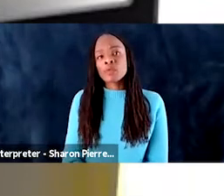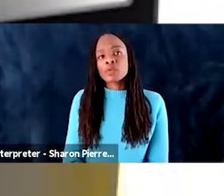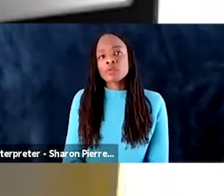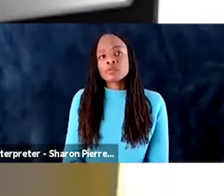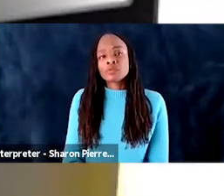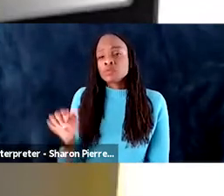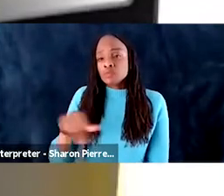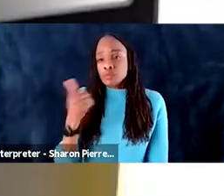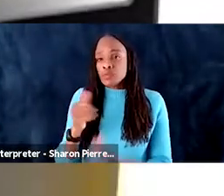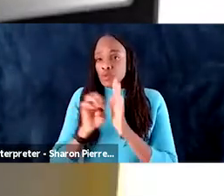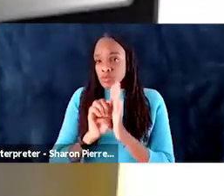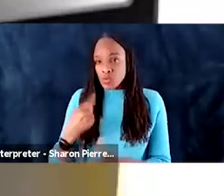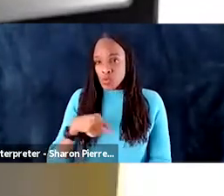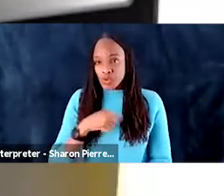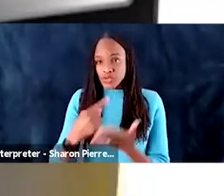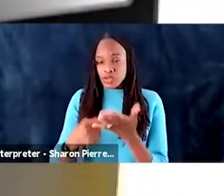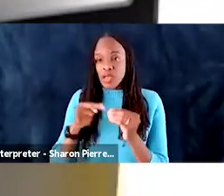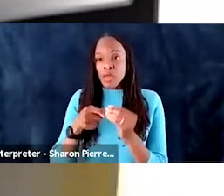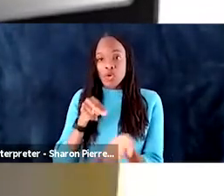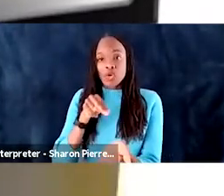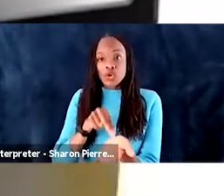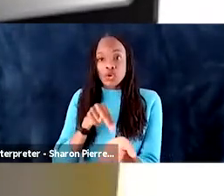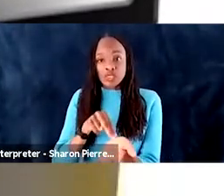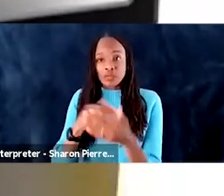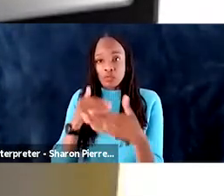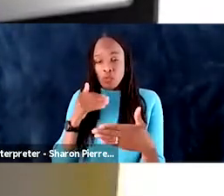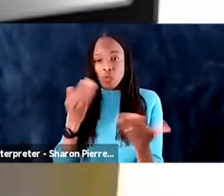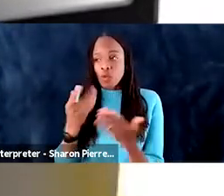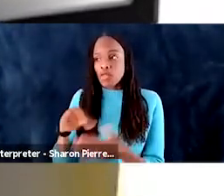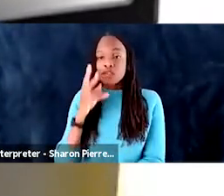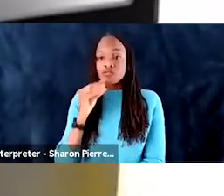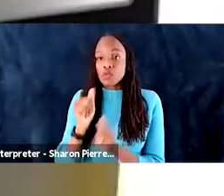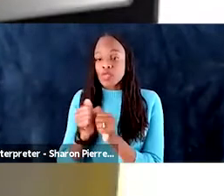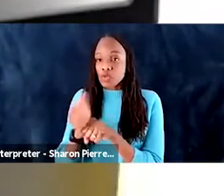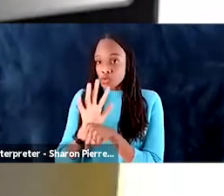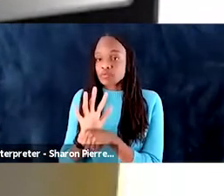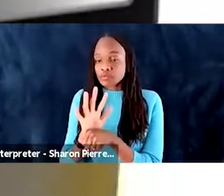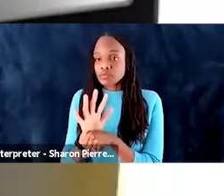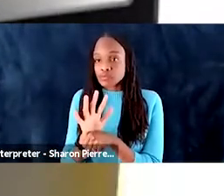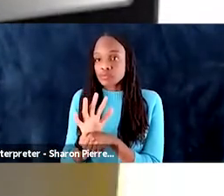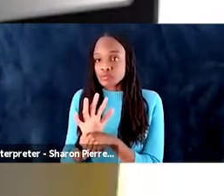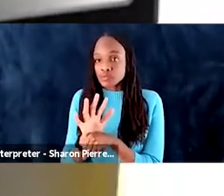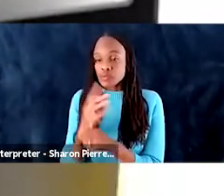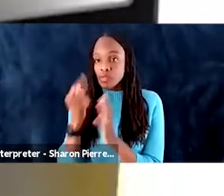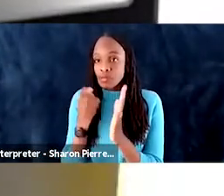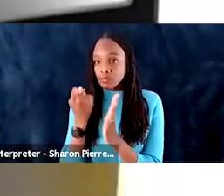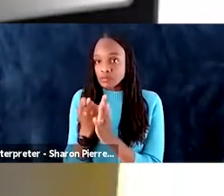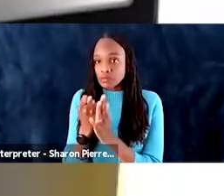another example, we're talking about nurses earlier and what they're going through in a COVID-19 period of